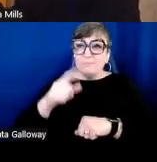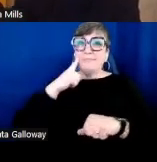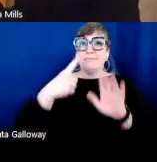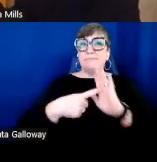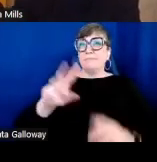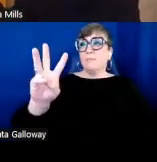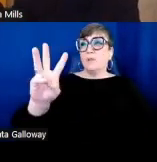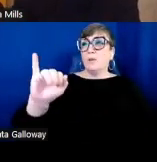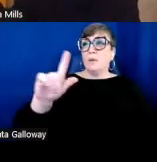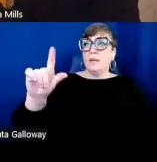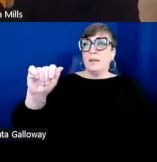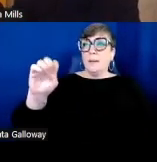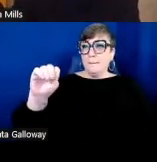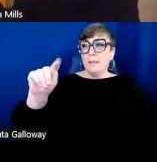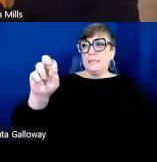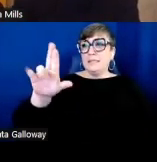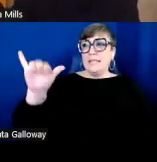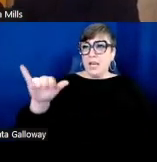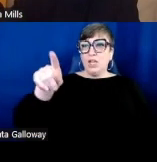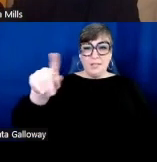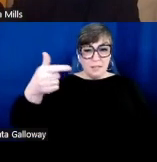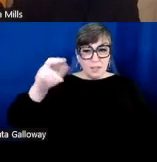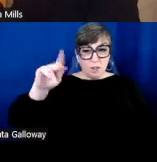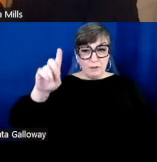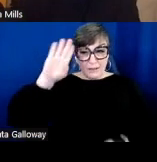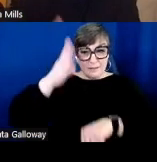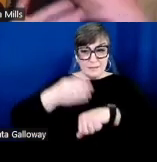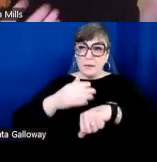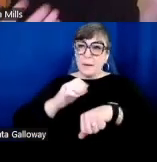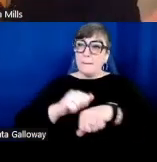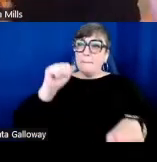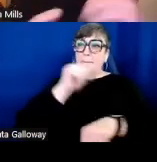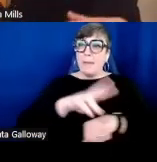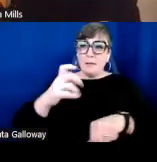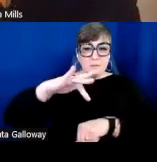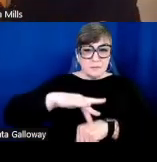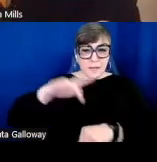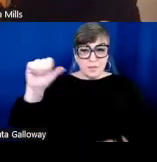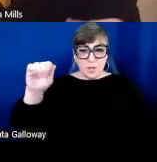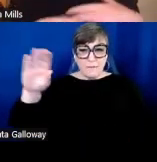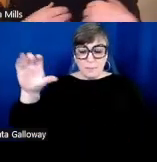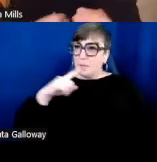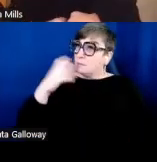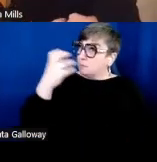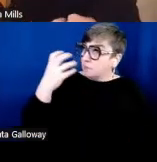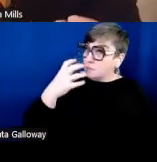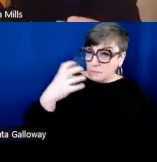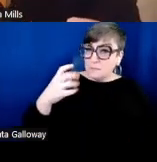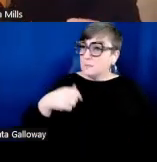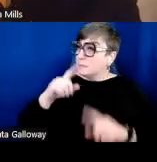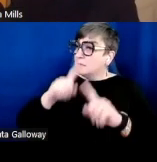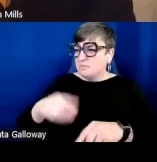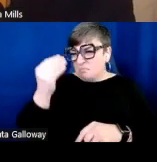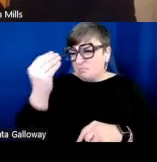mailed a touch alphabet pamphlet to him in 1916 to which edison replied it's quite an ingenious system but i can read